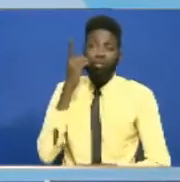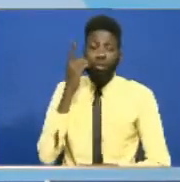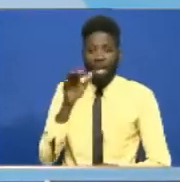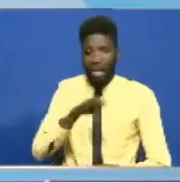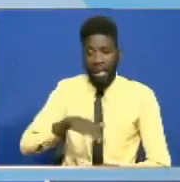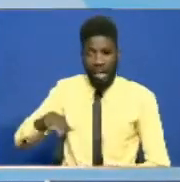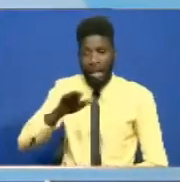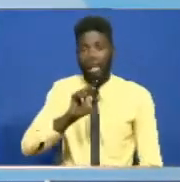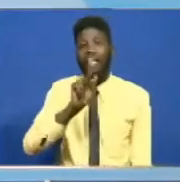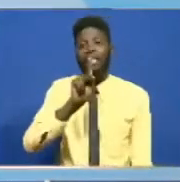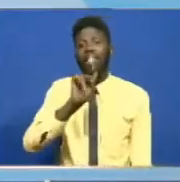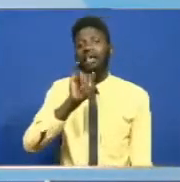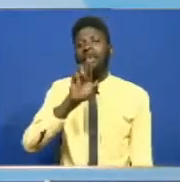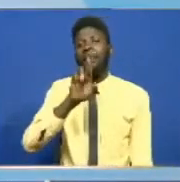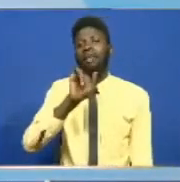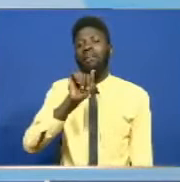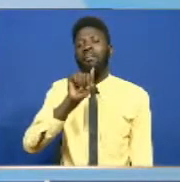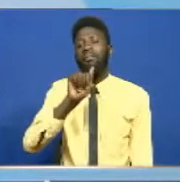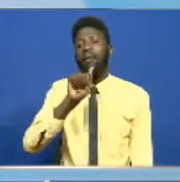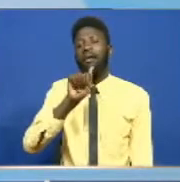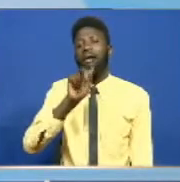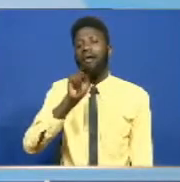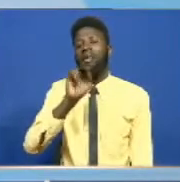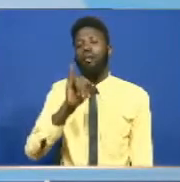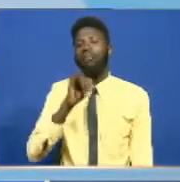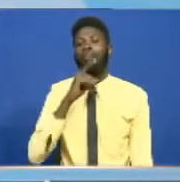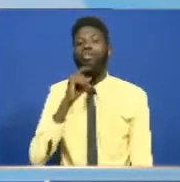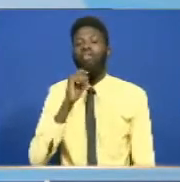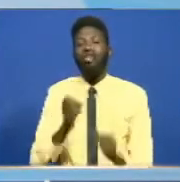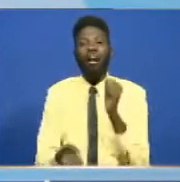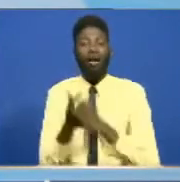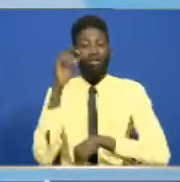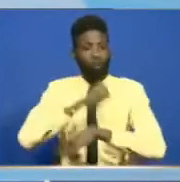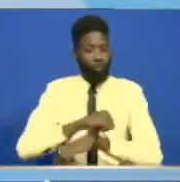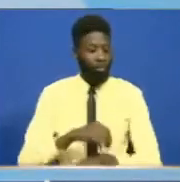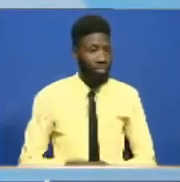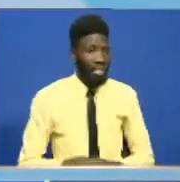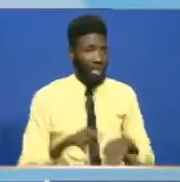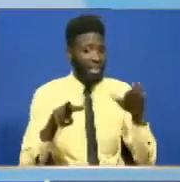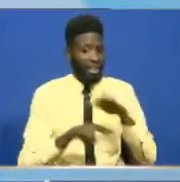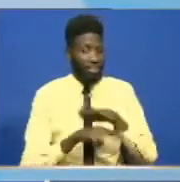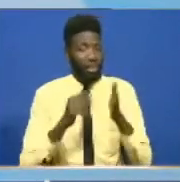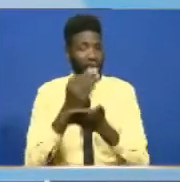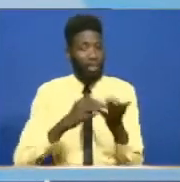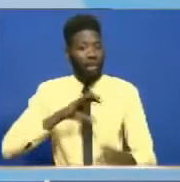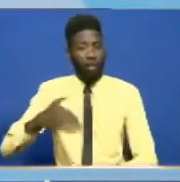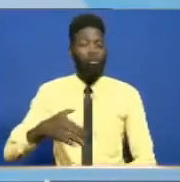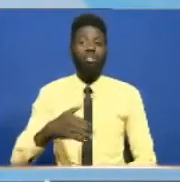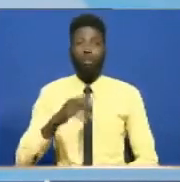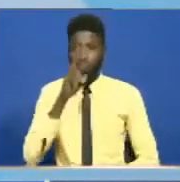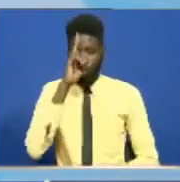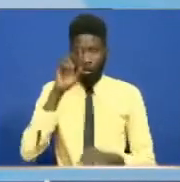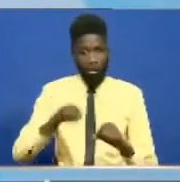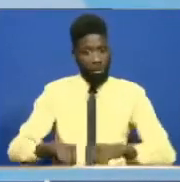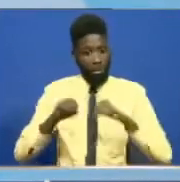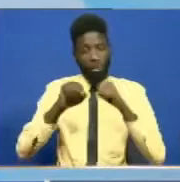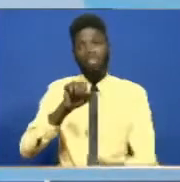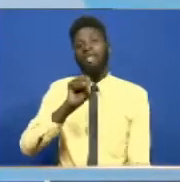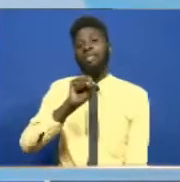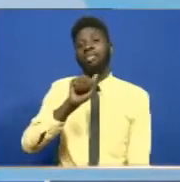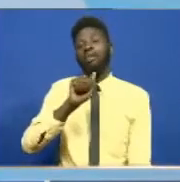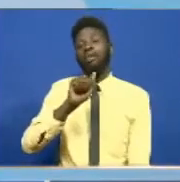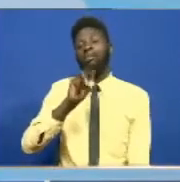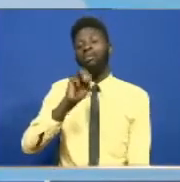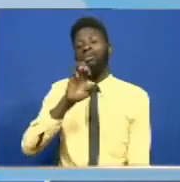High School. According to Embu West Deputy Sub-County Police Commander Samuel Gitau, no student was injured in the fire, which